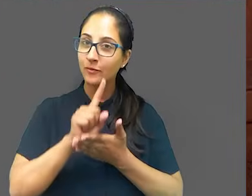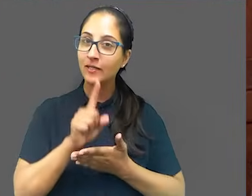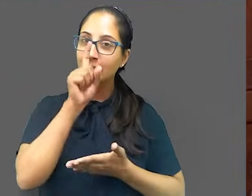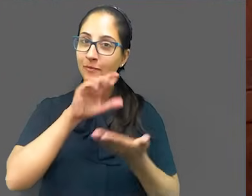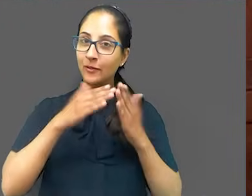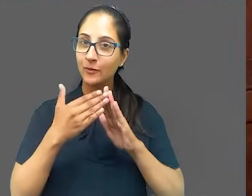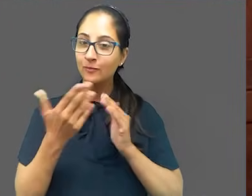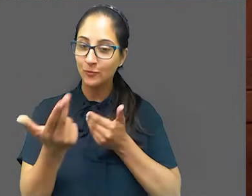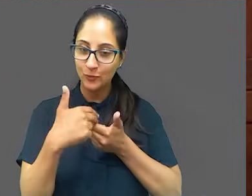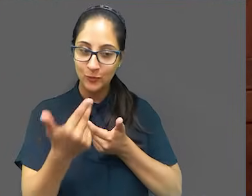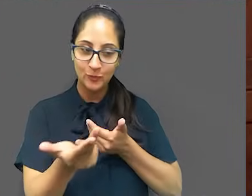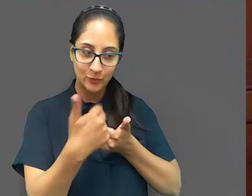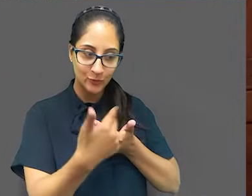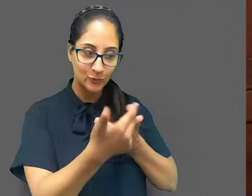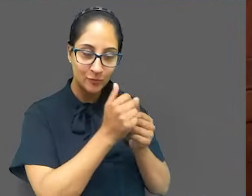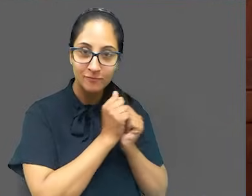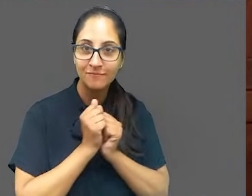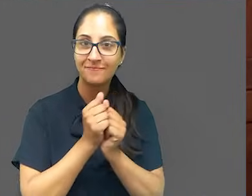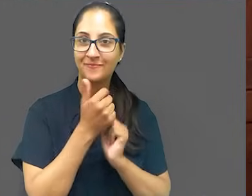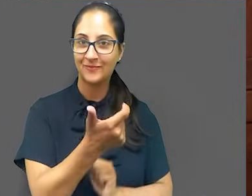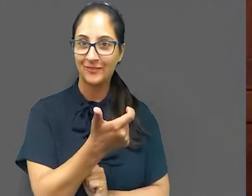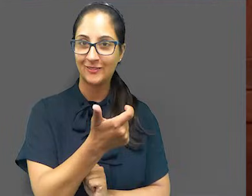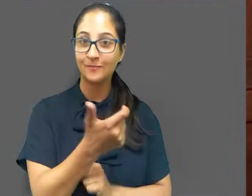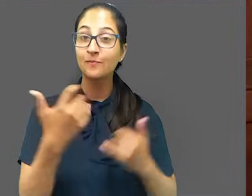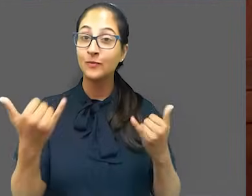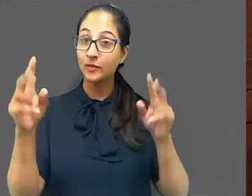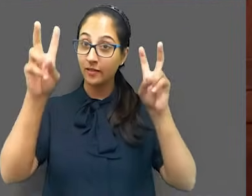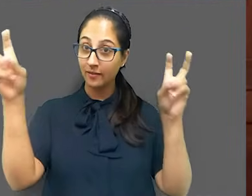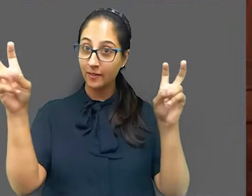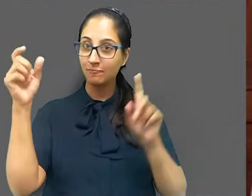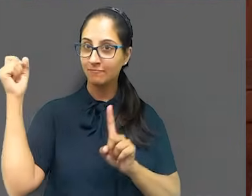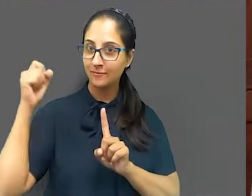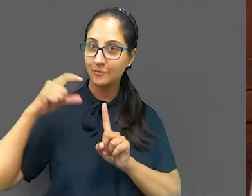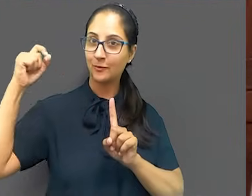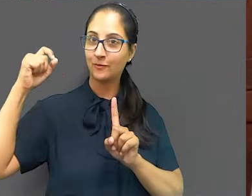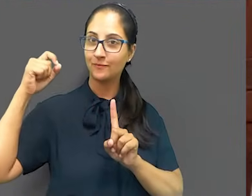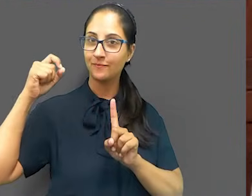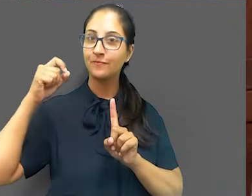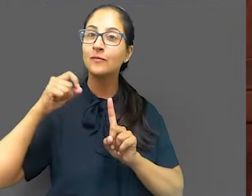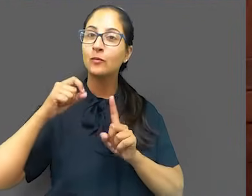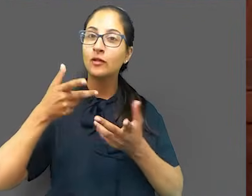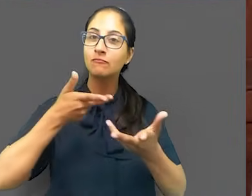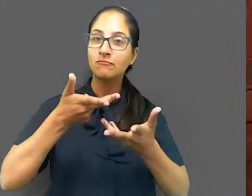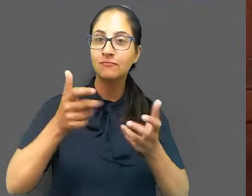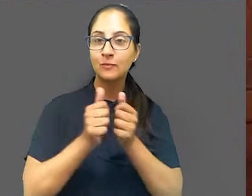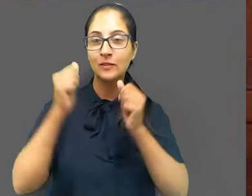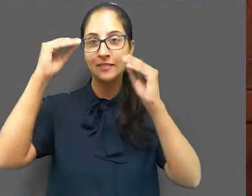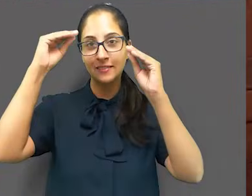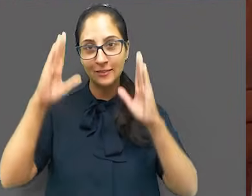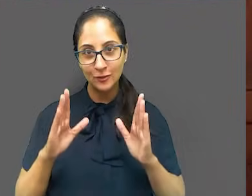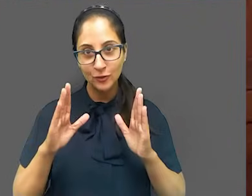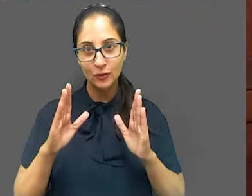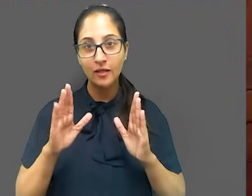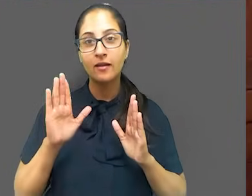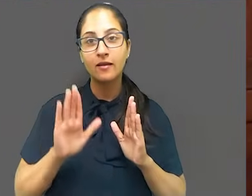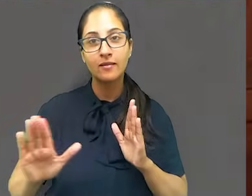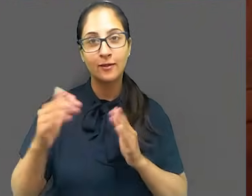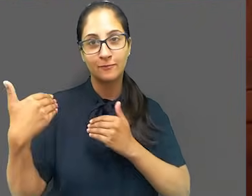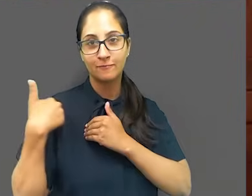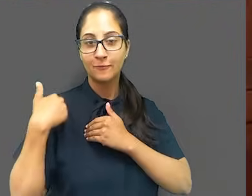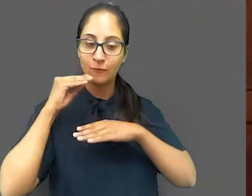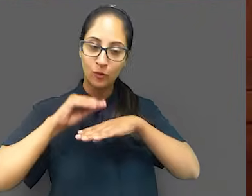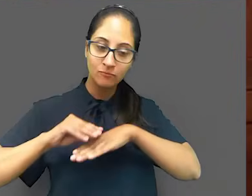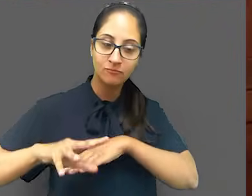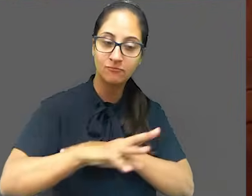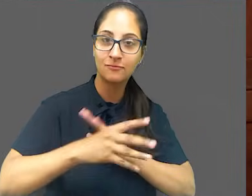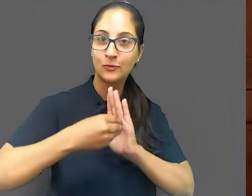The theme for the show is Lighting the Spark, a conversation with teachers who shape the minds of today and tomorrow.